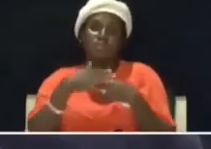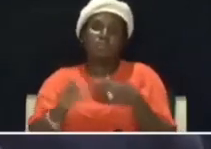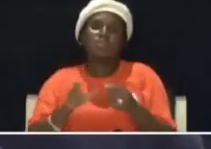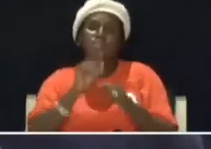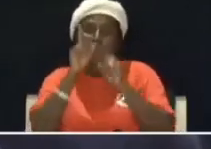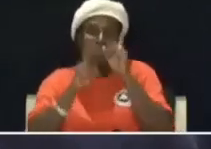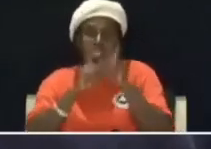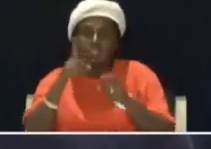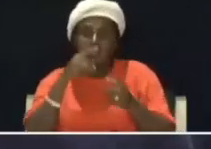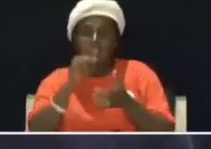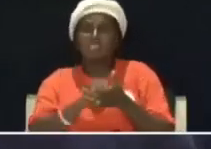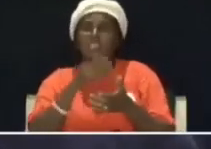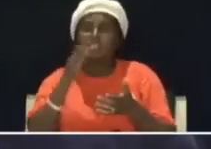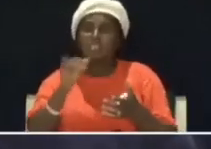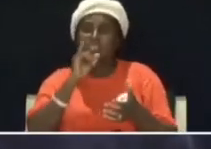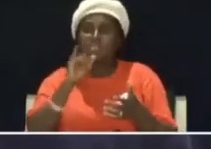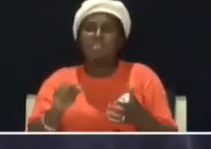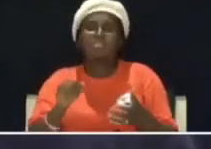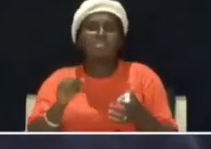said there is